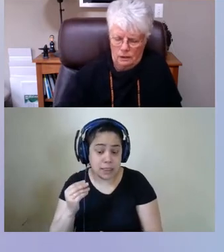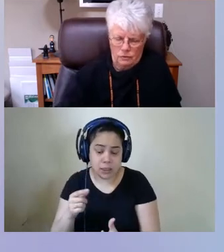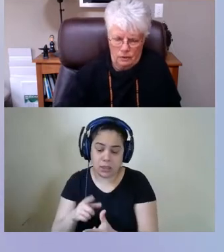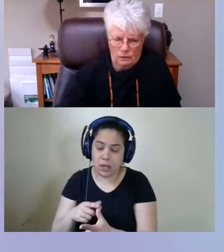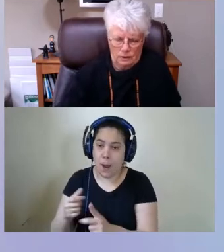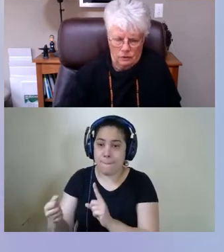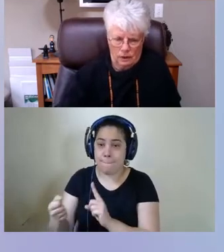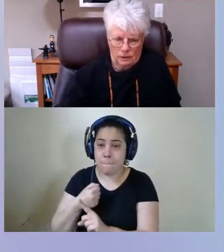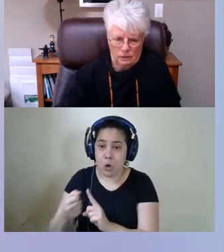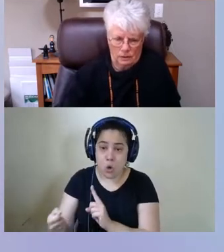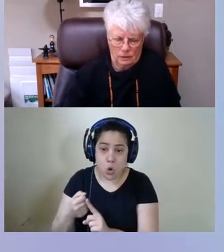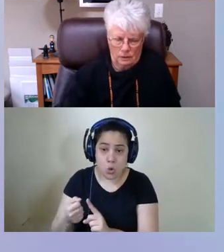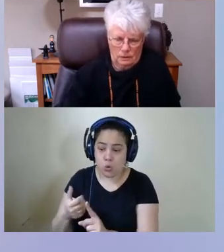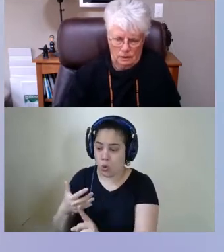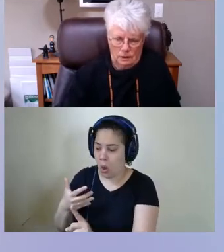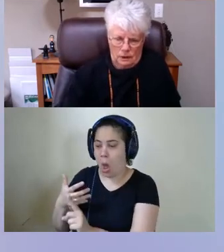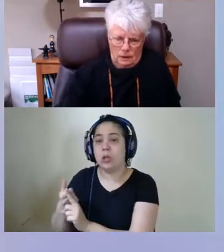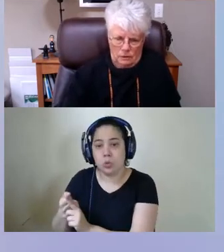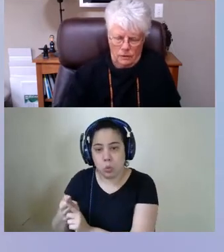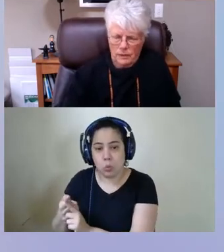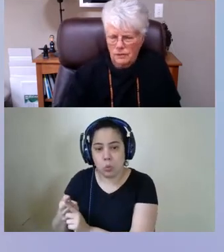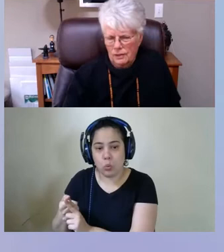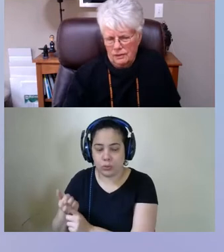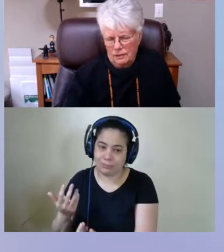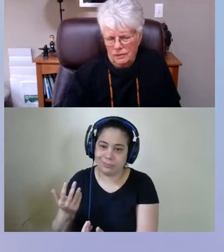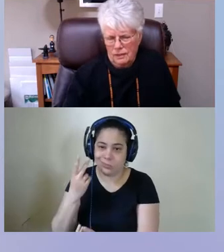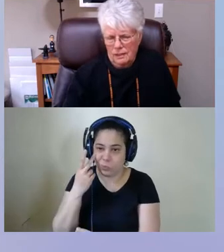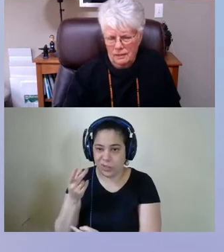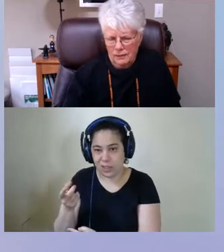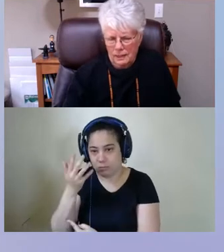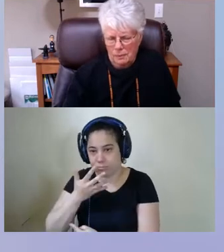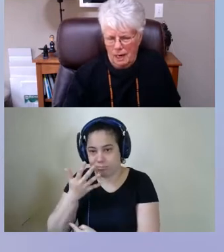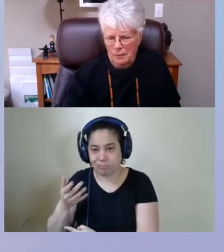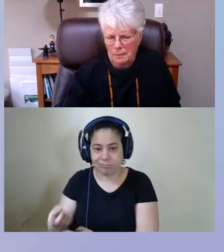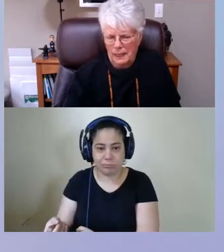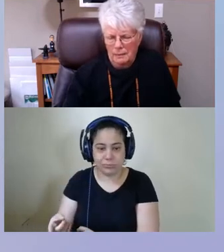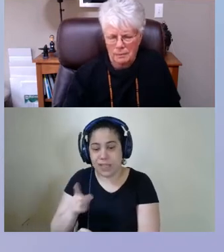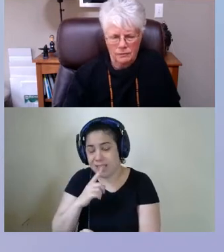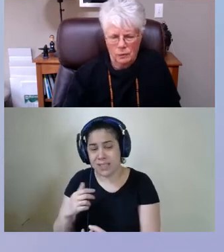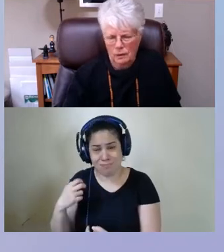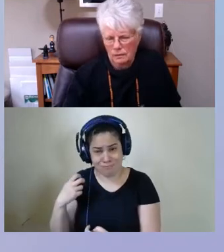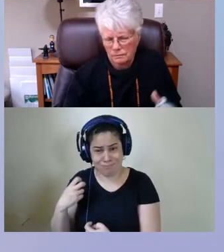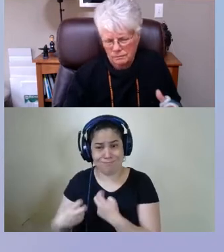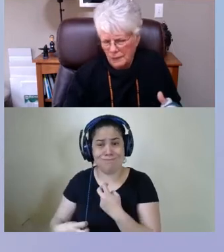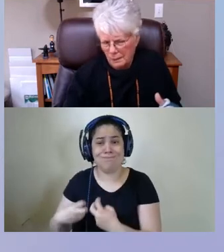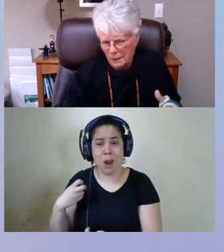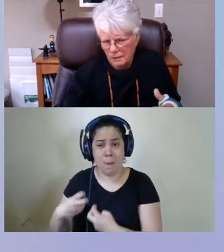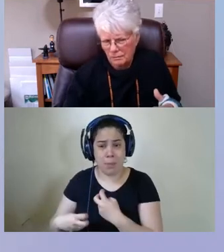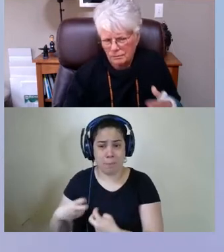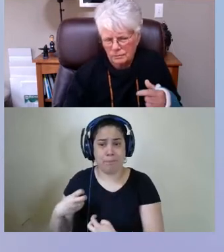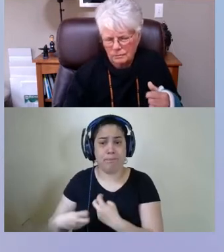and assault in childhood. So this is a significant problem that before